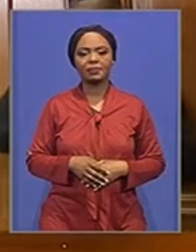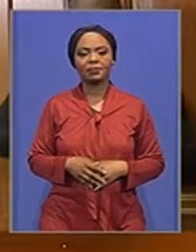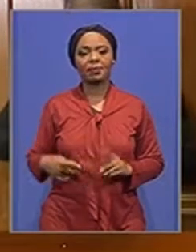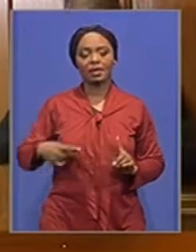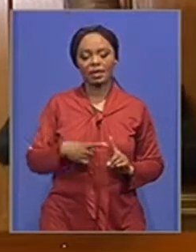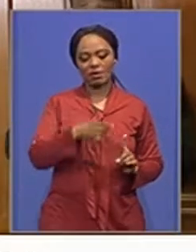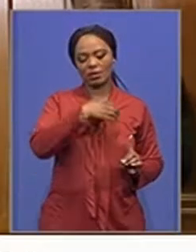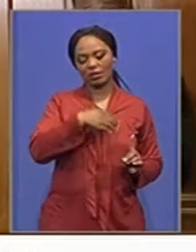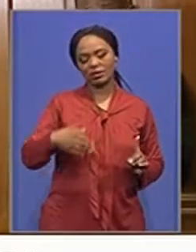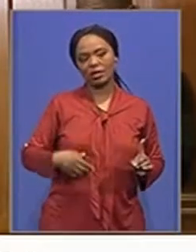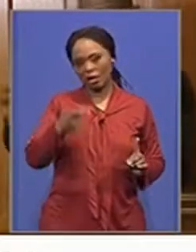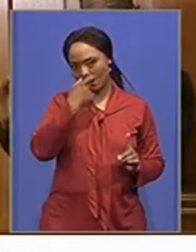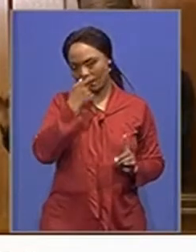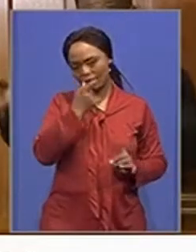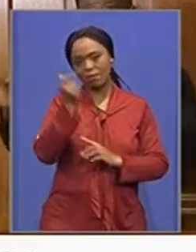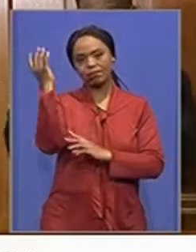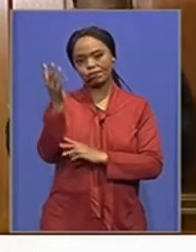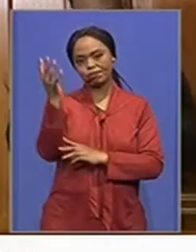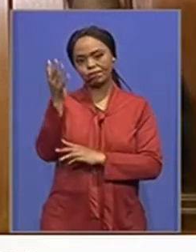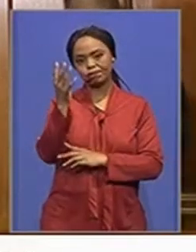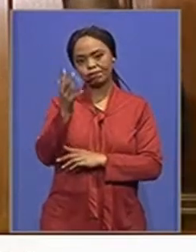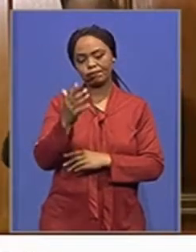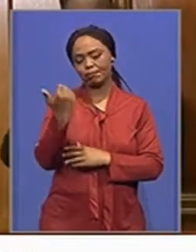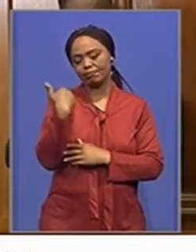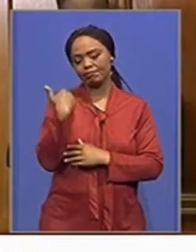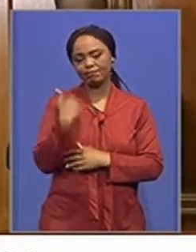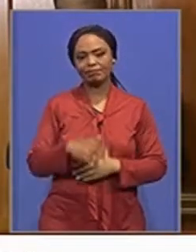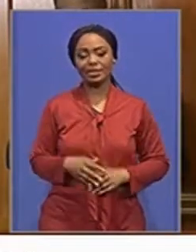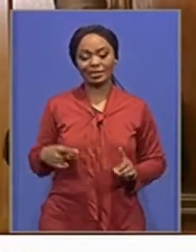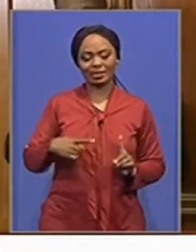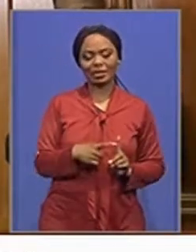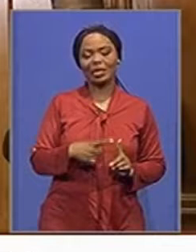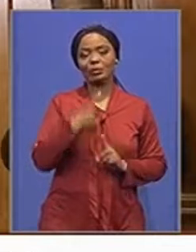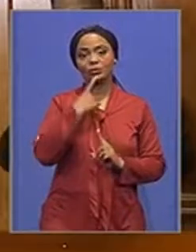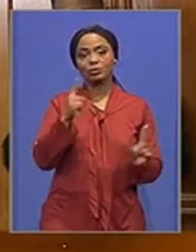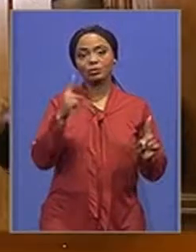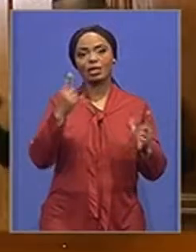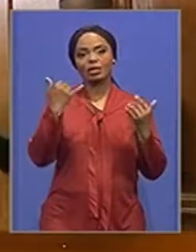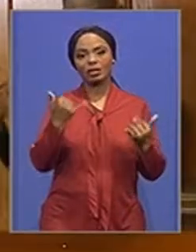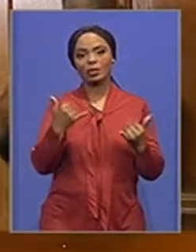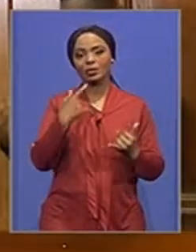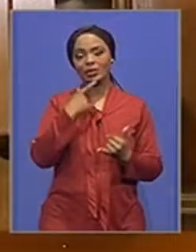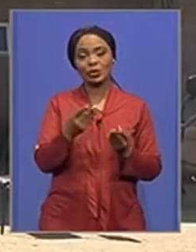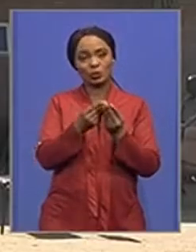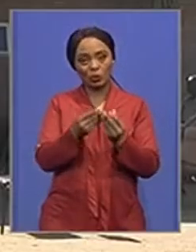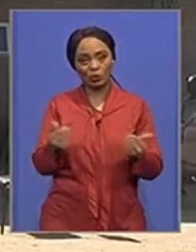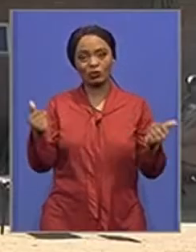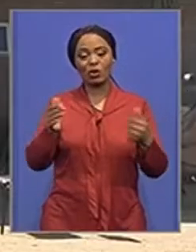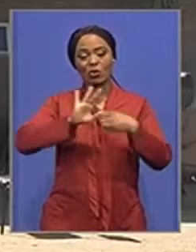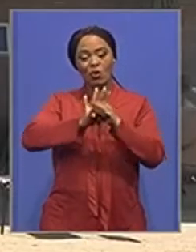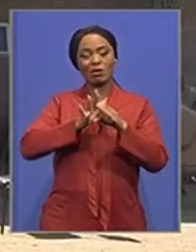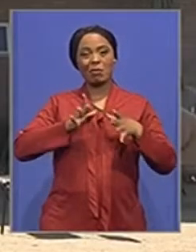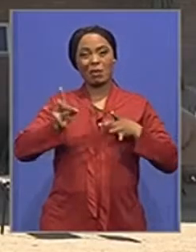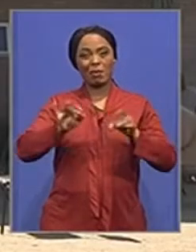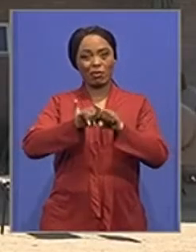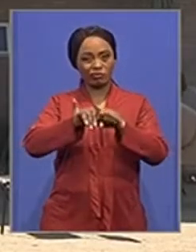Mopresidente Ramaphosa o ne a neela ka puo e sa bolong go letelwa. Mo puong ya gagwe a re tharabololo babalesegile se ke e le nngwe fela